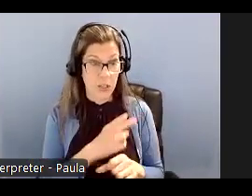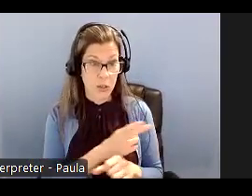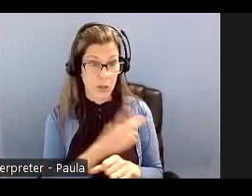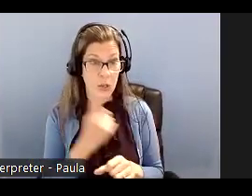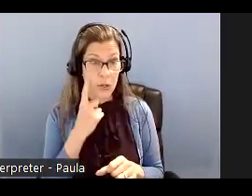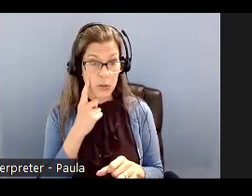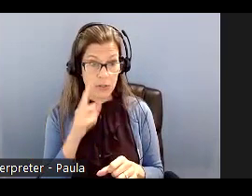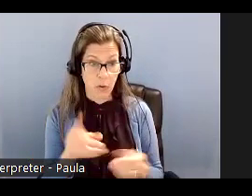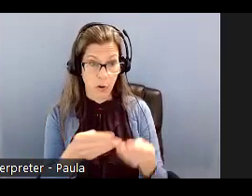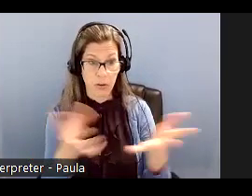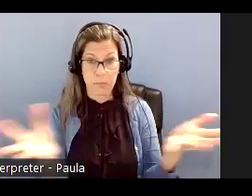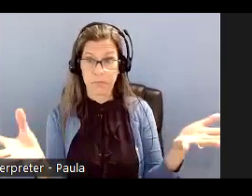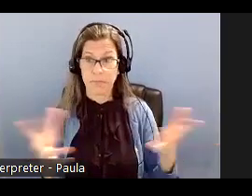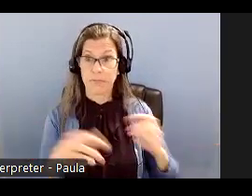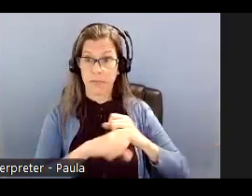reach this flyer.